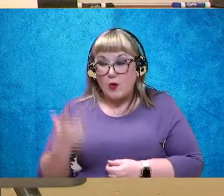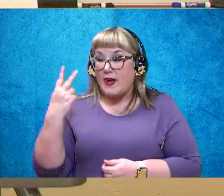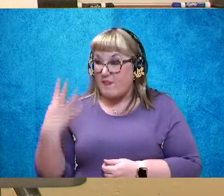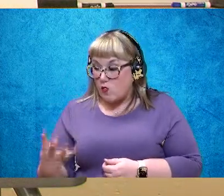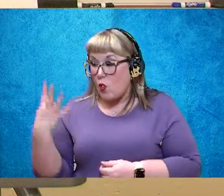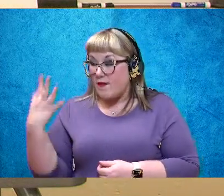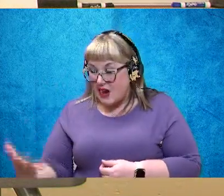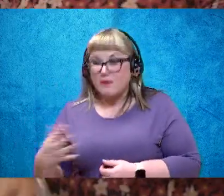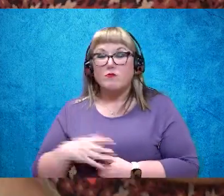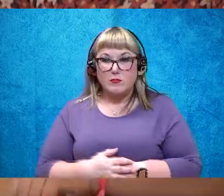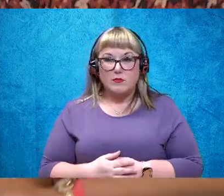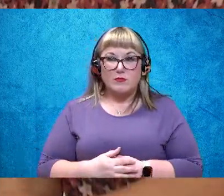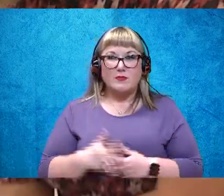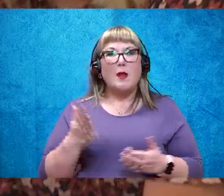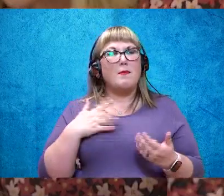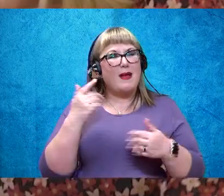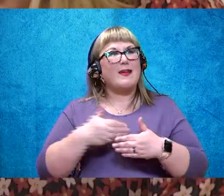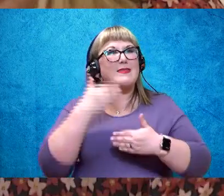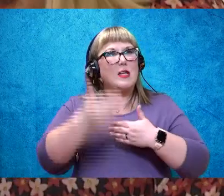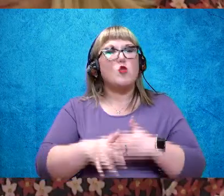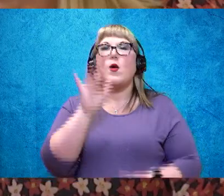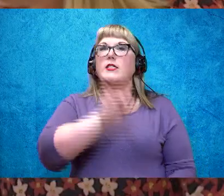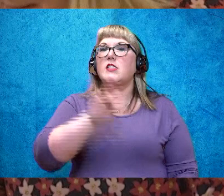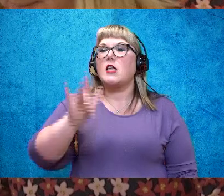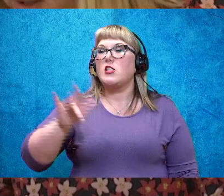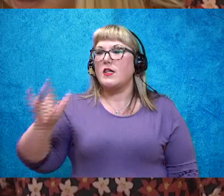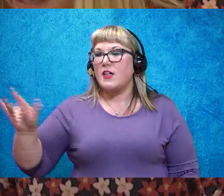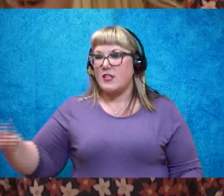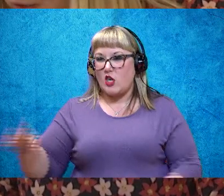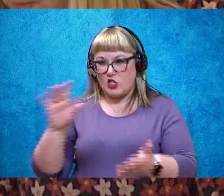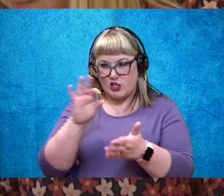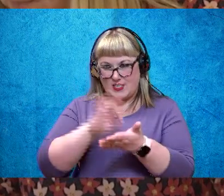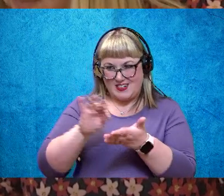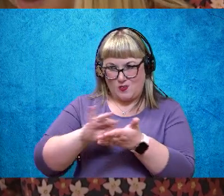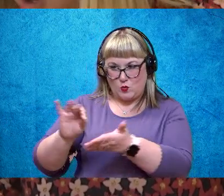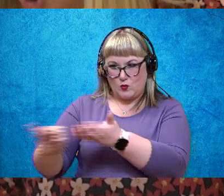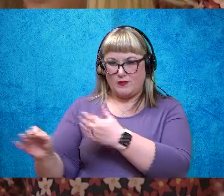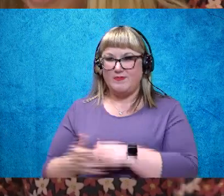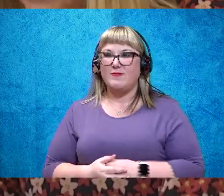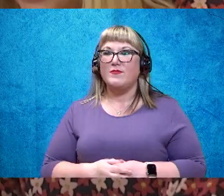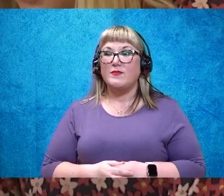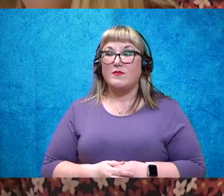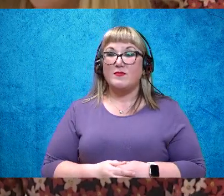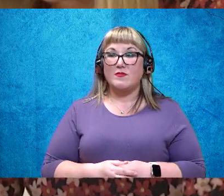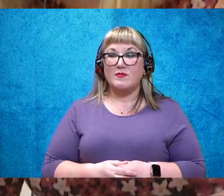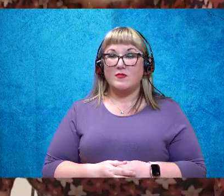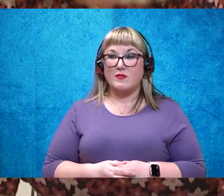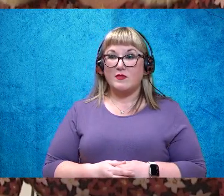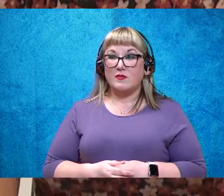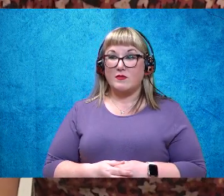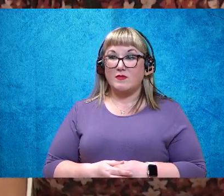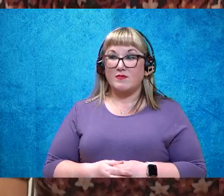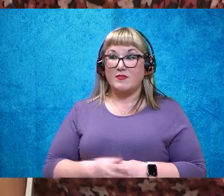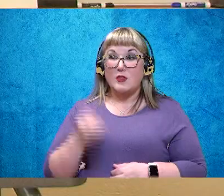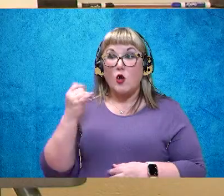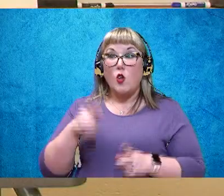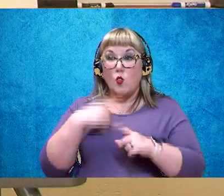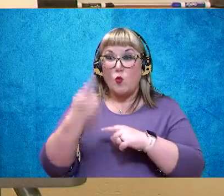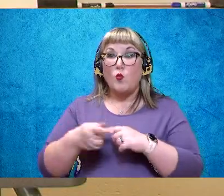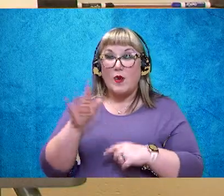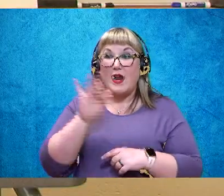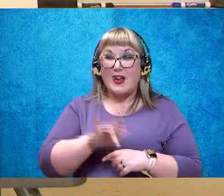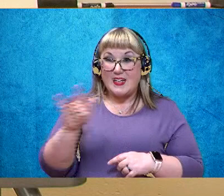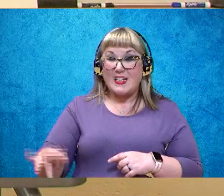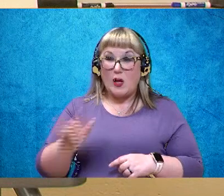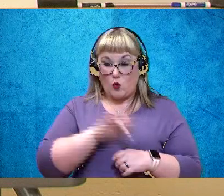My next one is touch and count. So if I pour my bugs out, when I count my bugs, I'll touch